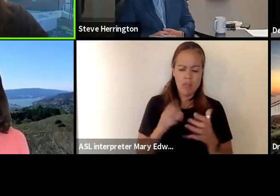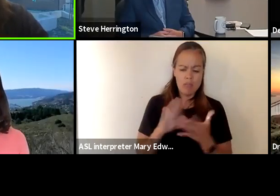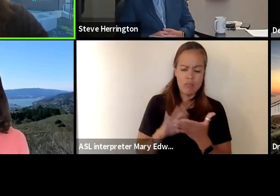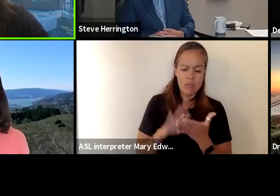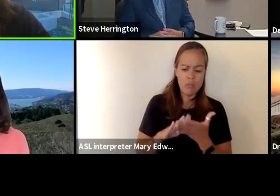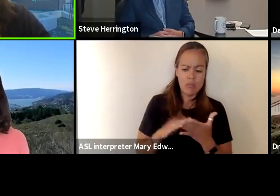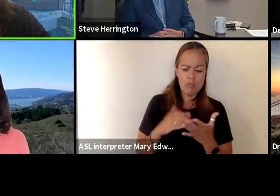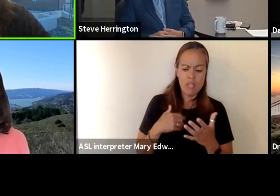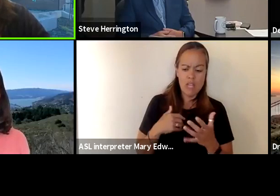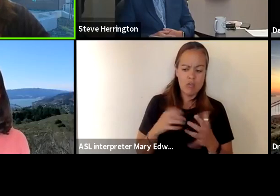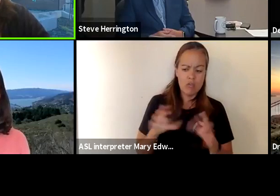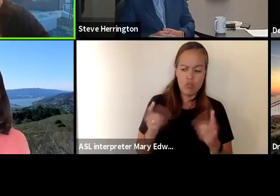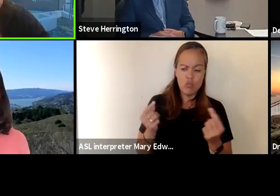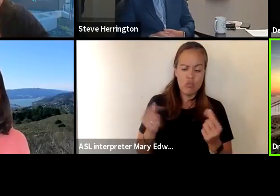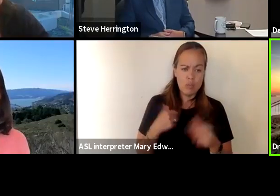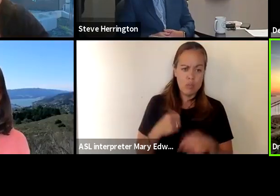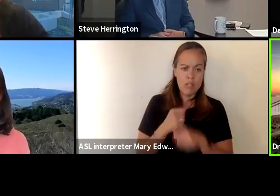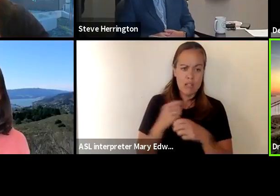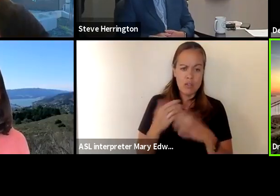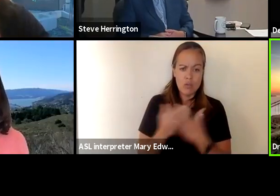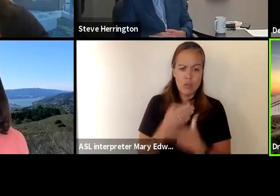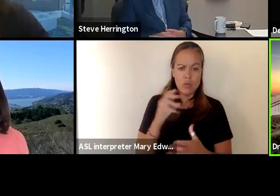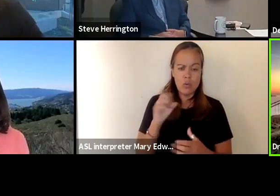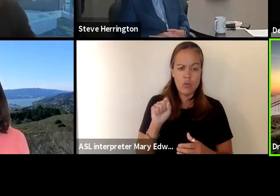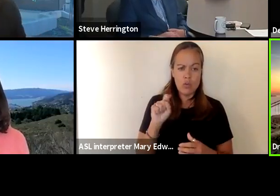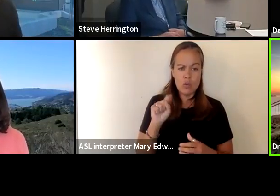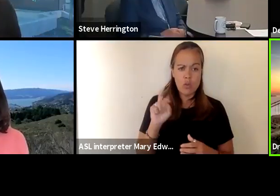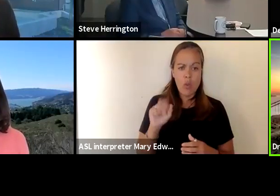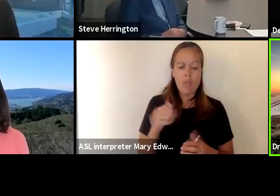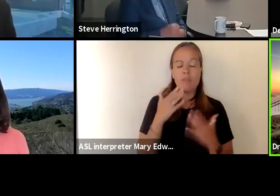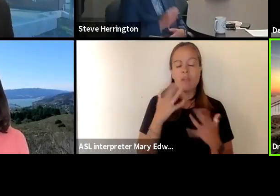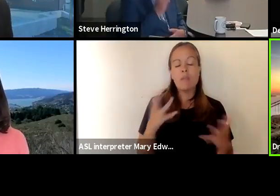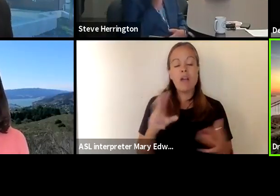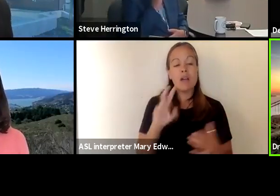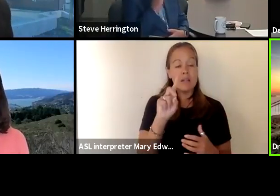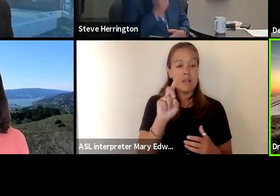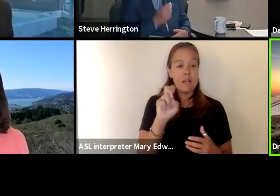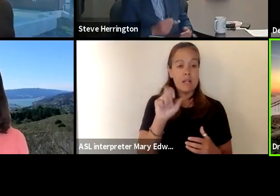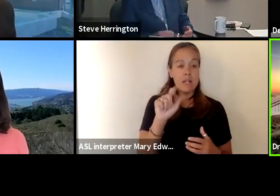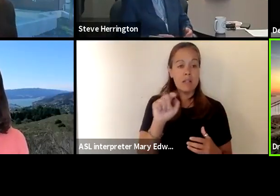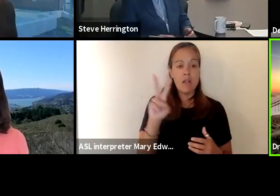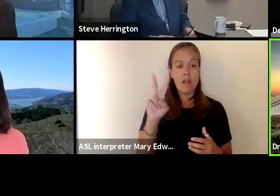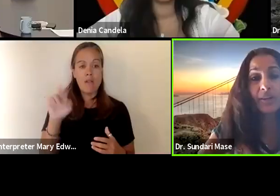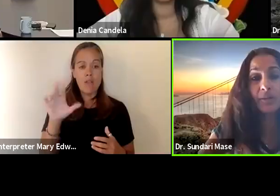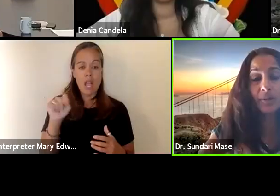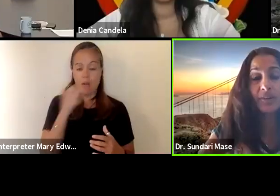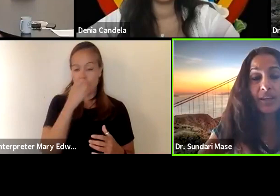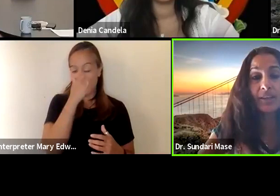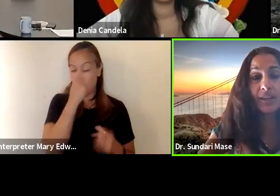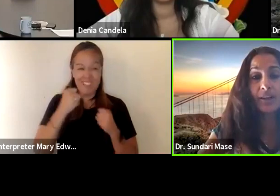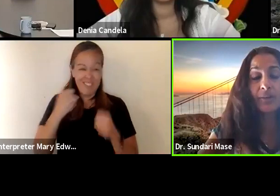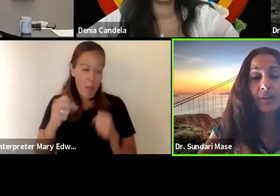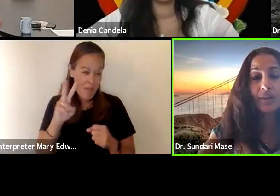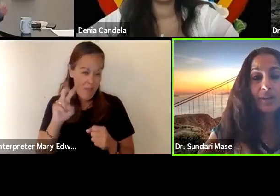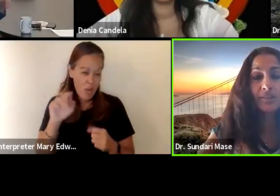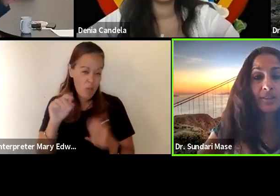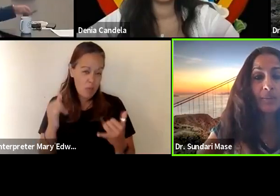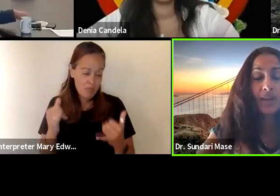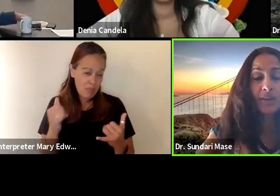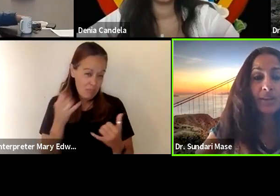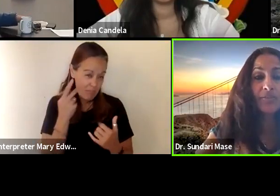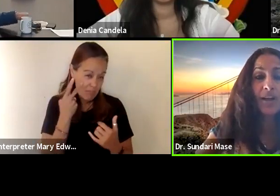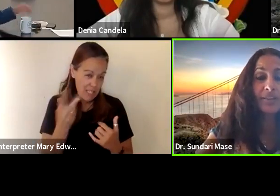strain okay thanks so much uh so the delta variant is probably the predominant variant that we're seeing now